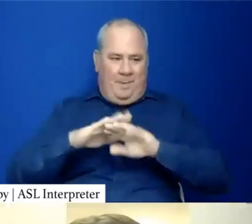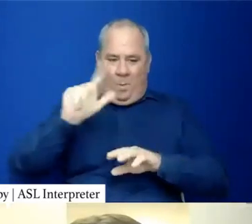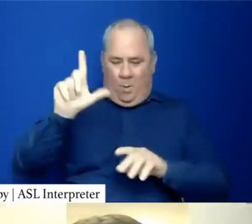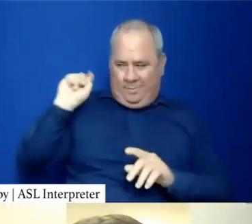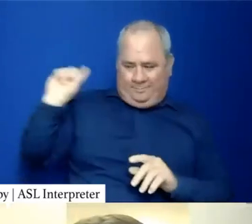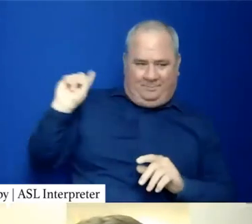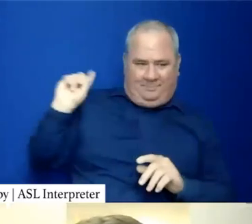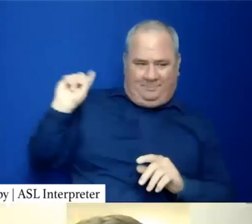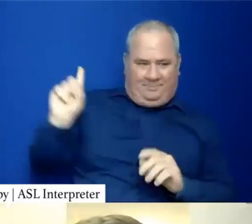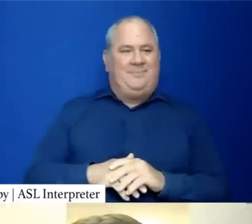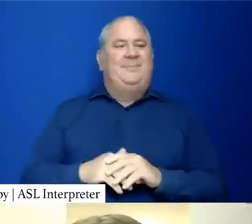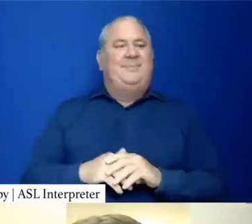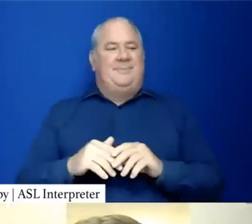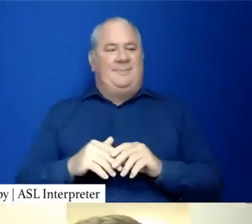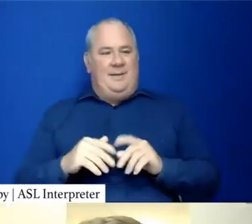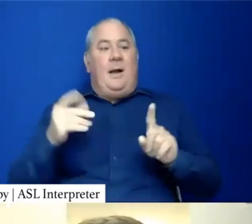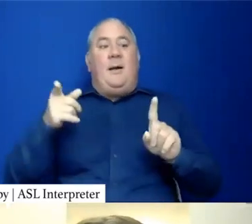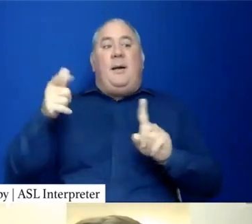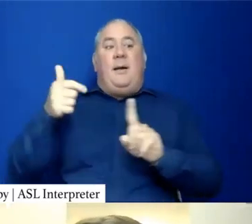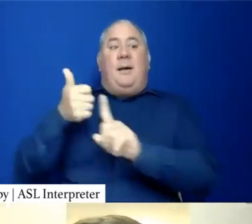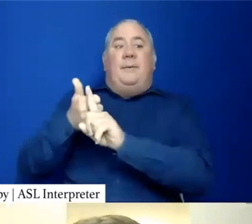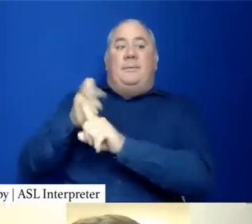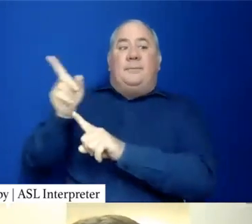she is a goth for life.